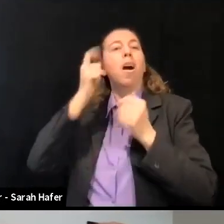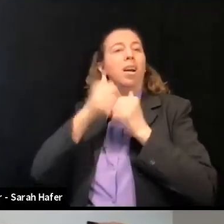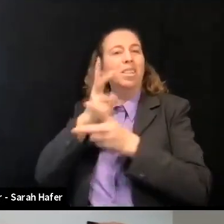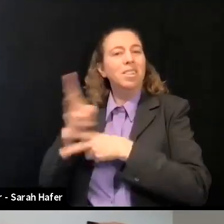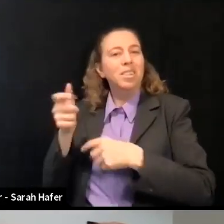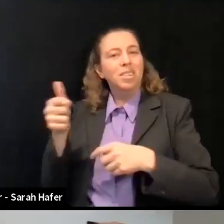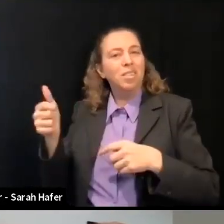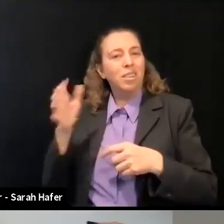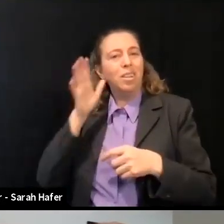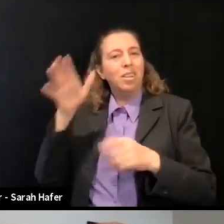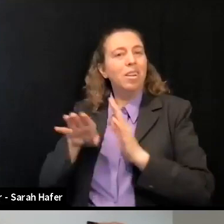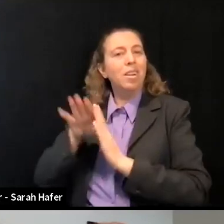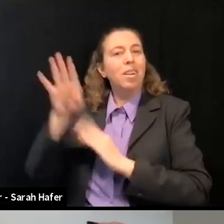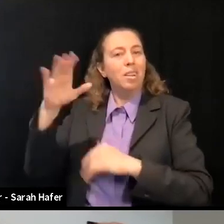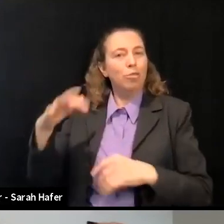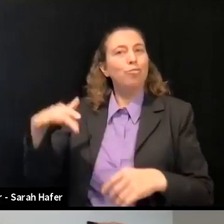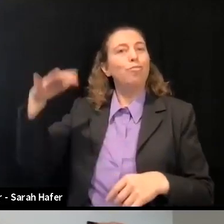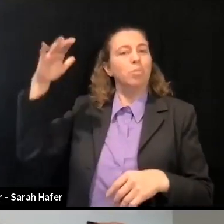their parents